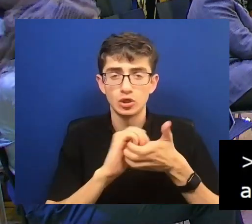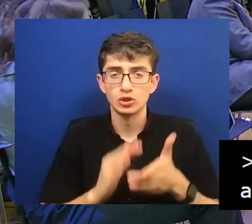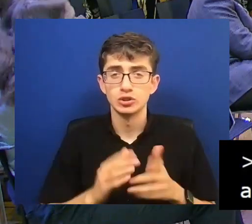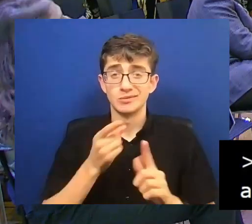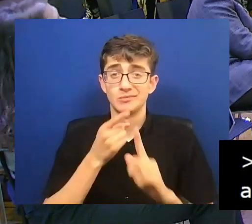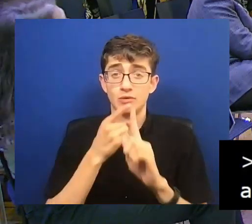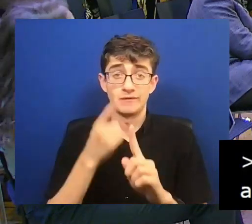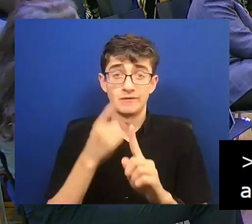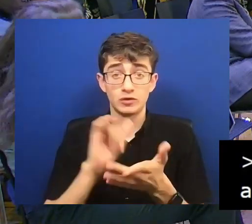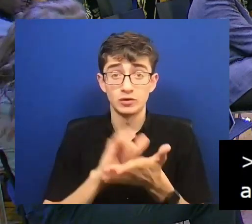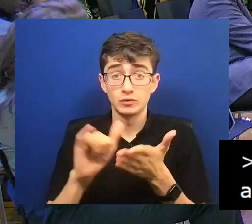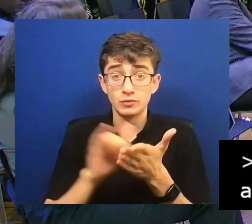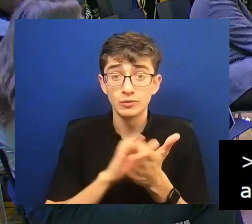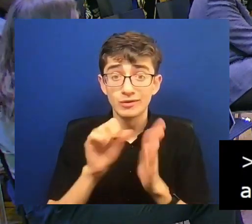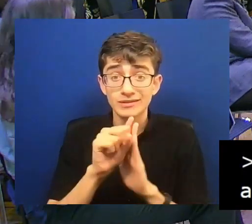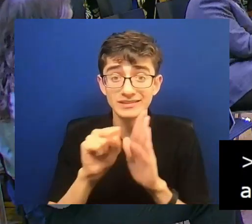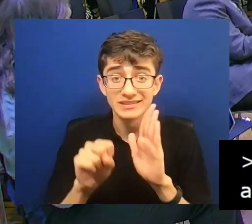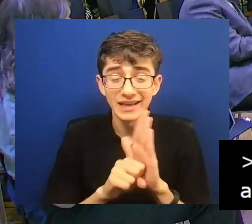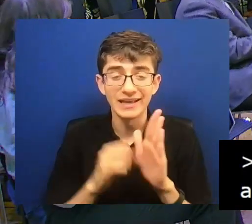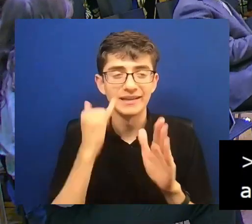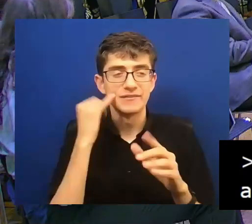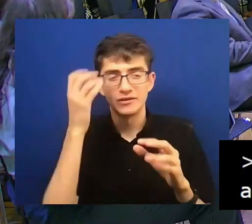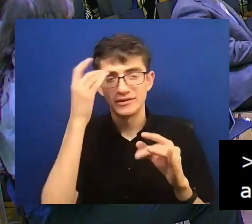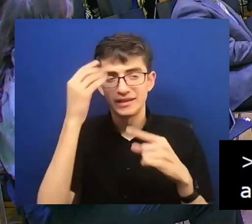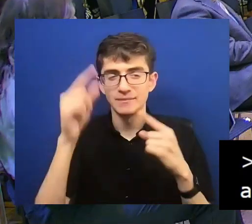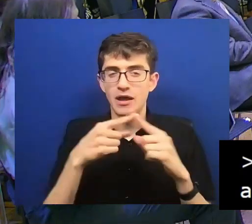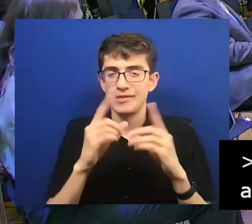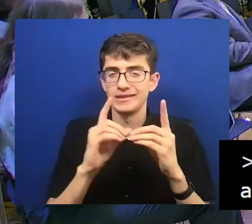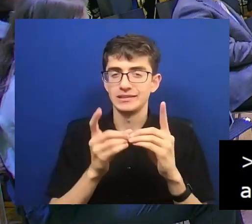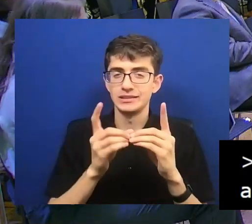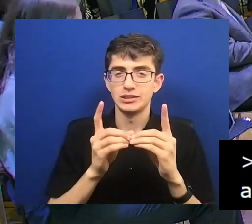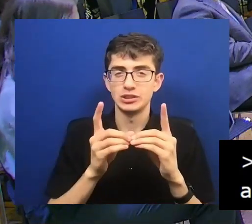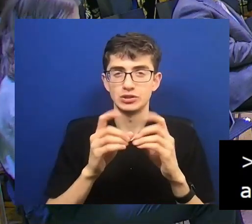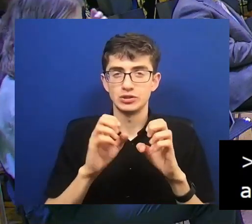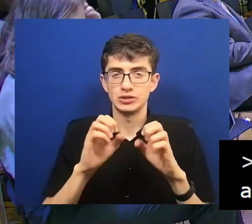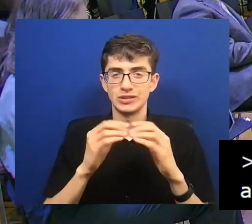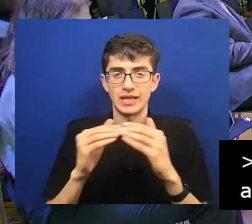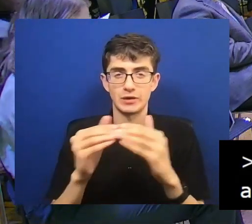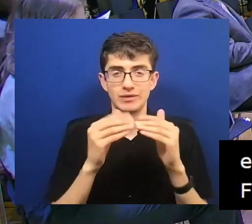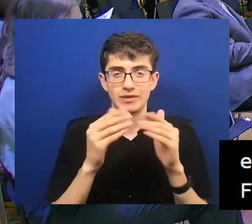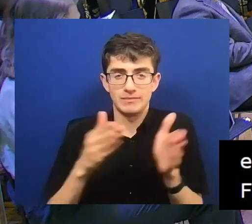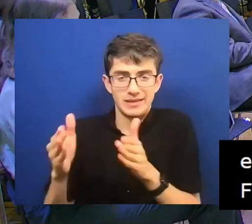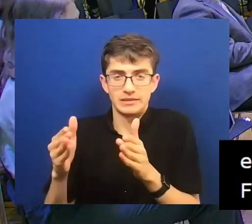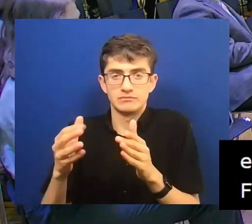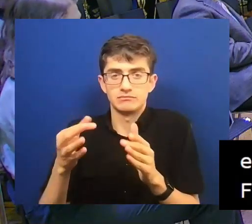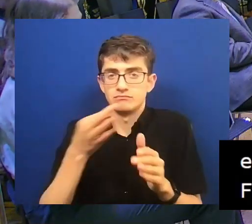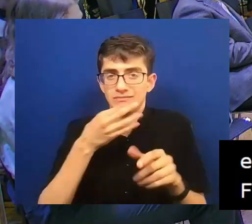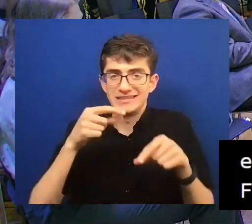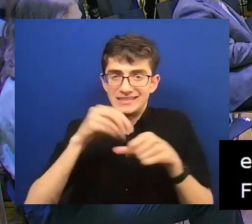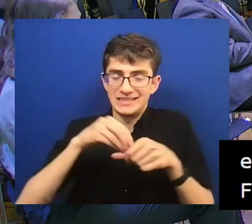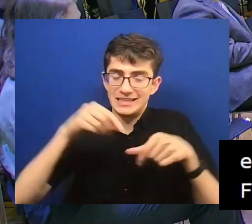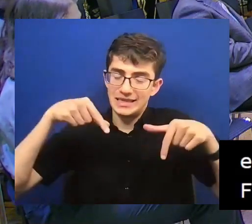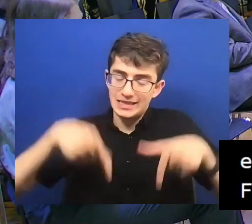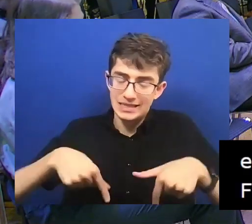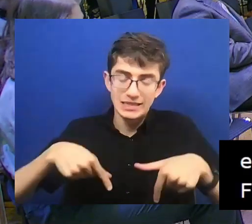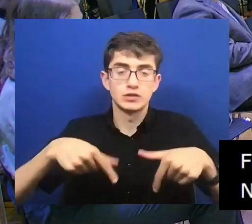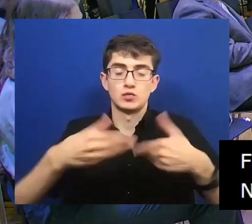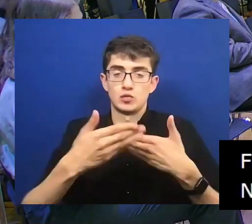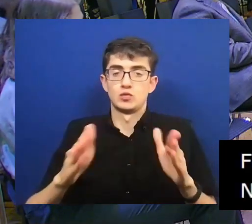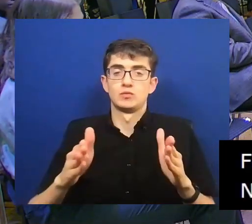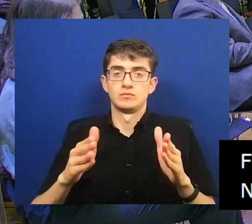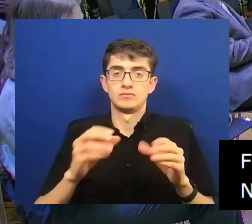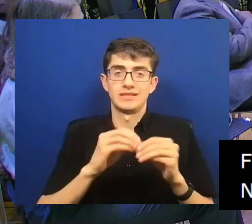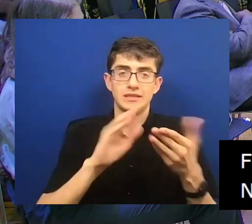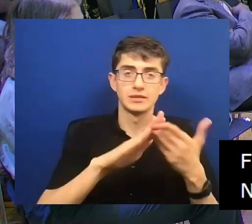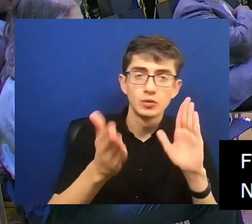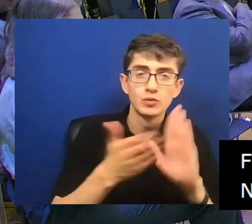thinking about the digital equity plan, the expertise is in the room. And it's in our neighbors, it's in our communities, it's with the folks here, the